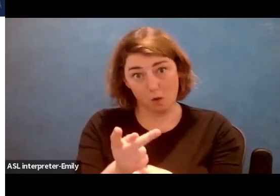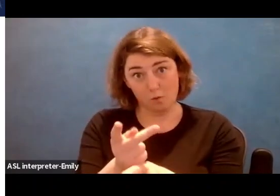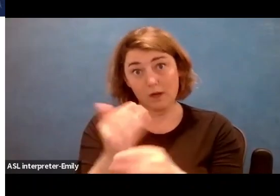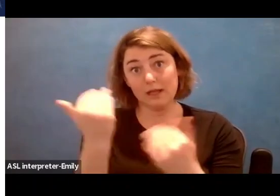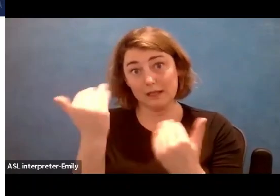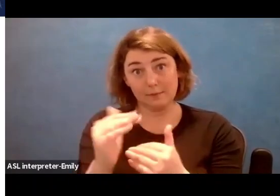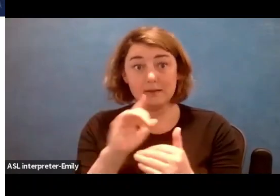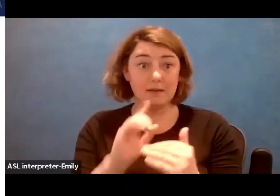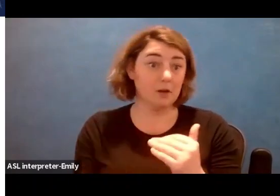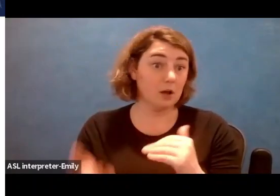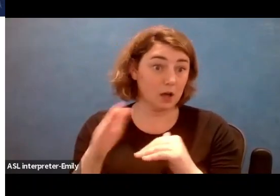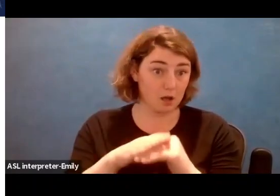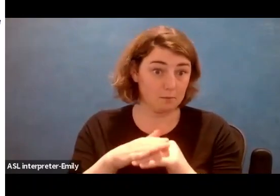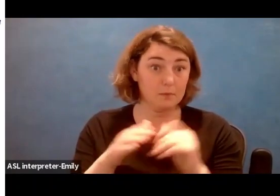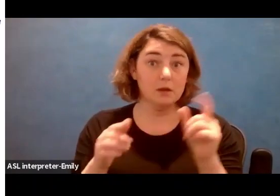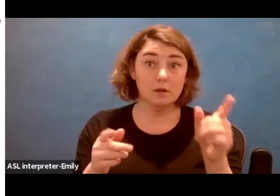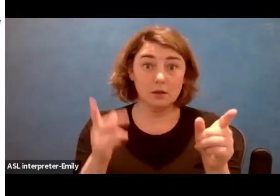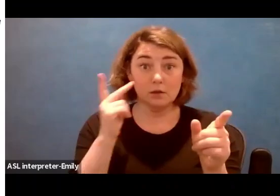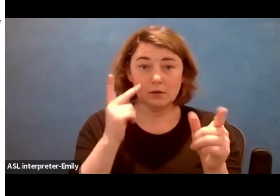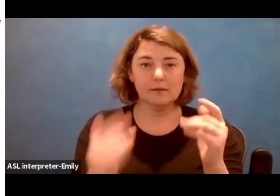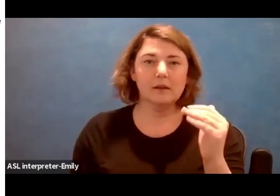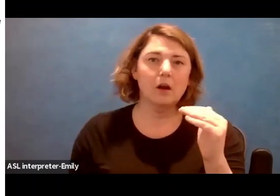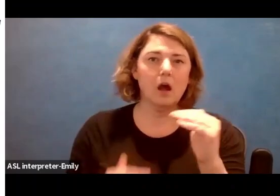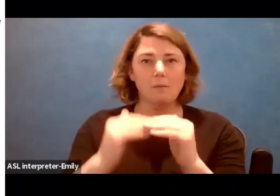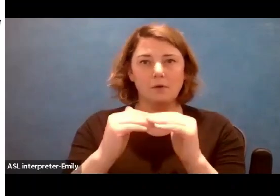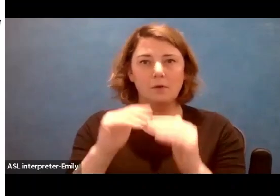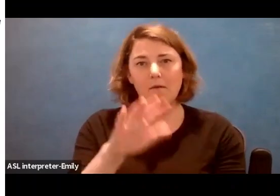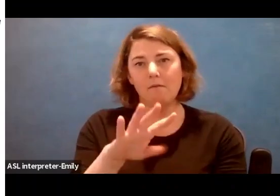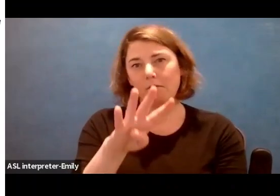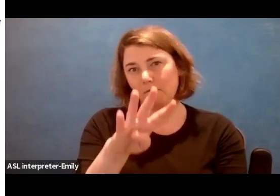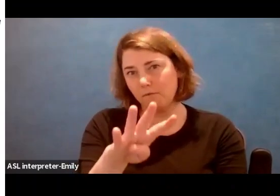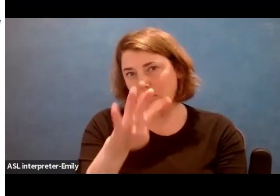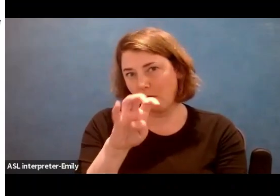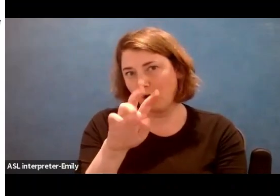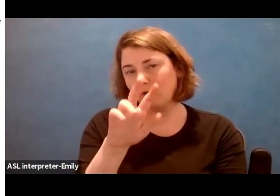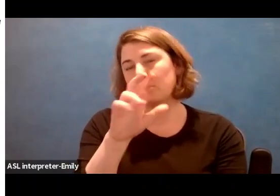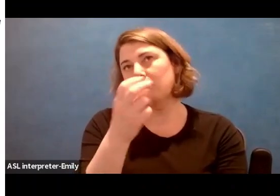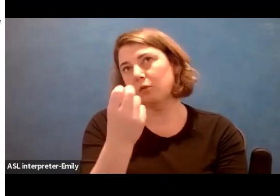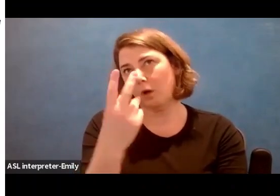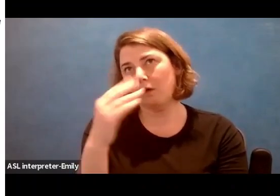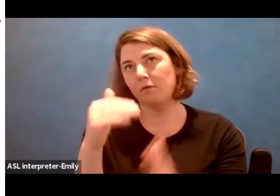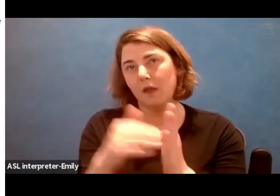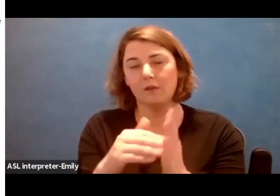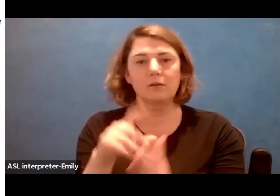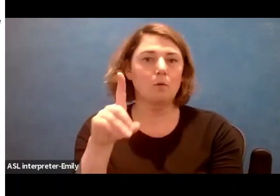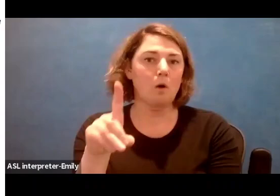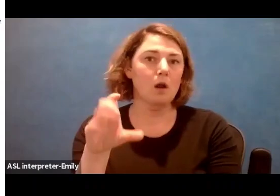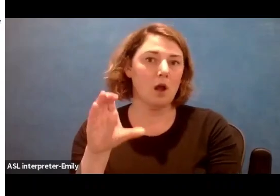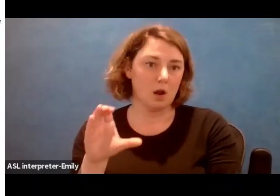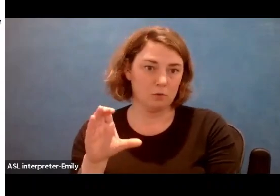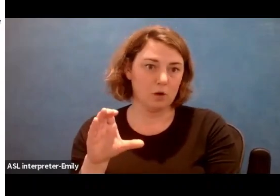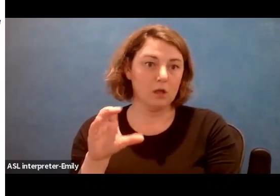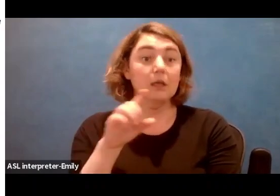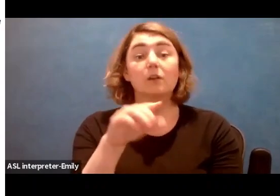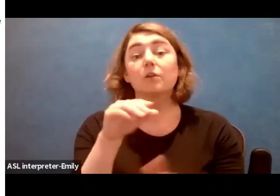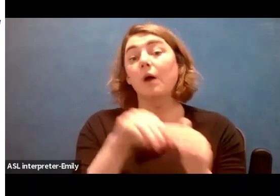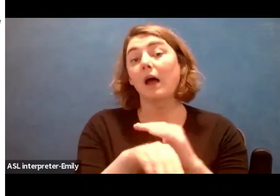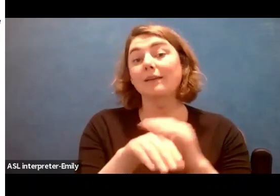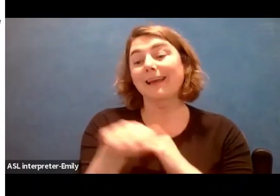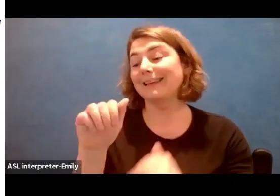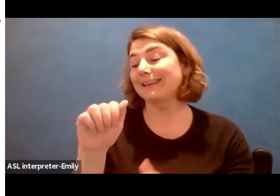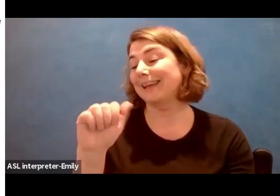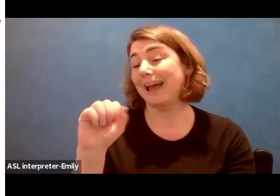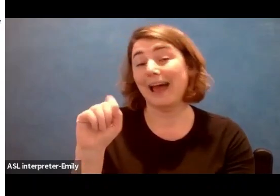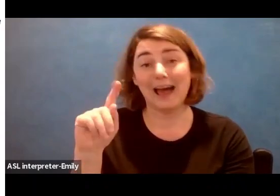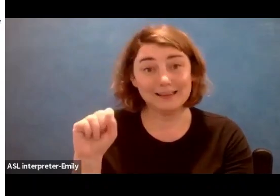You can see they're up to about 412,100. Tax assets and real